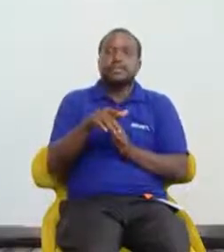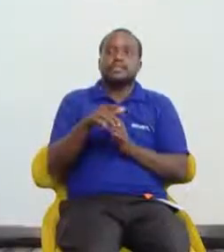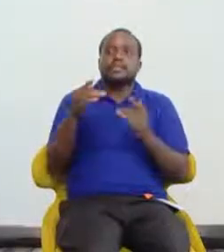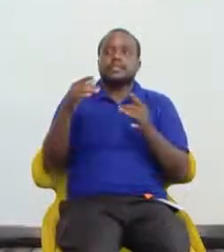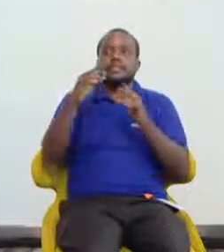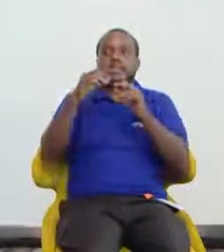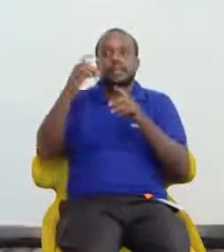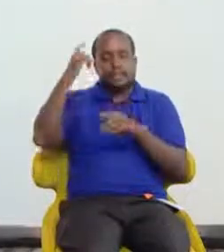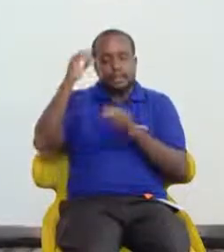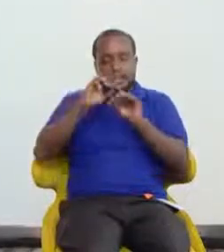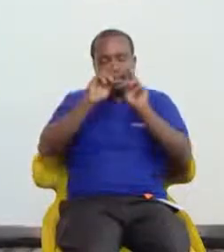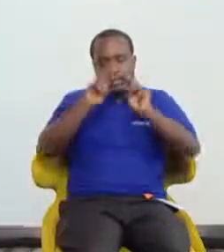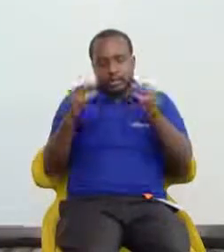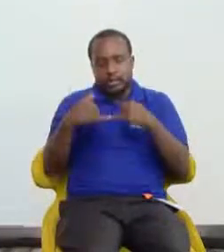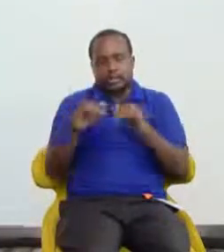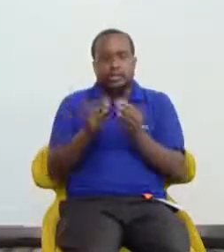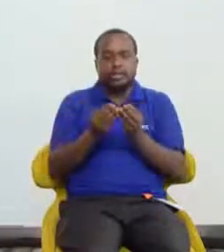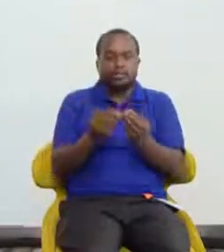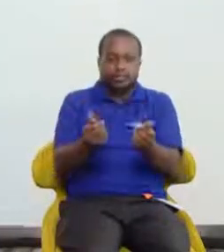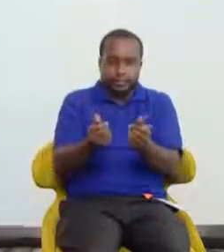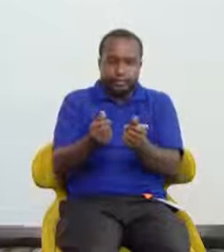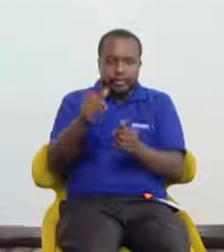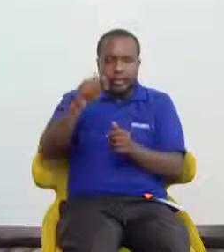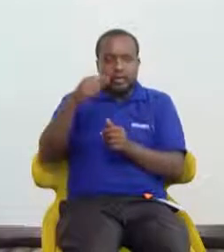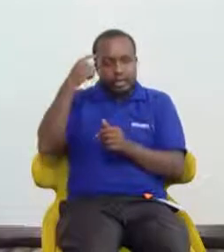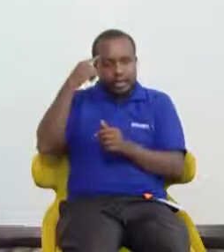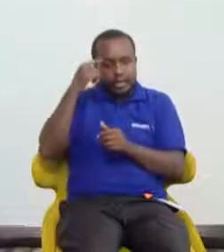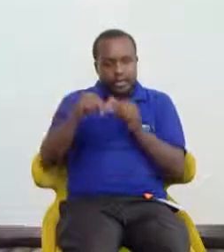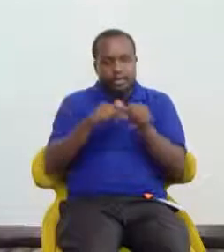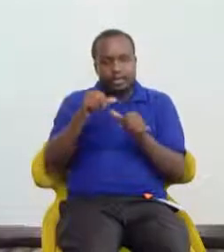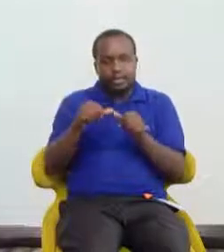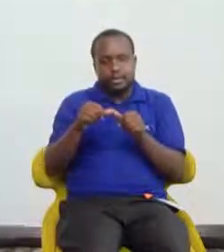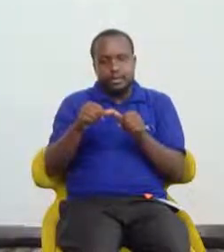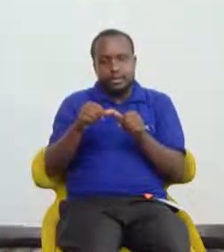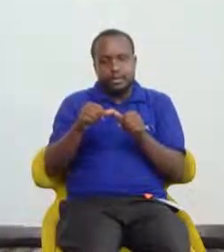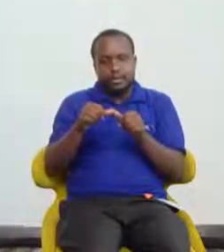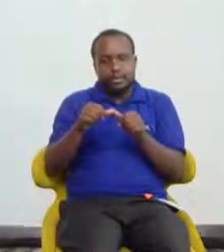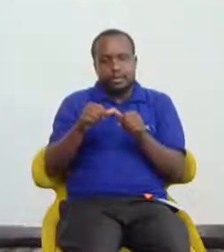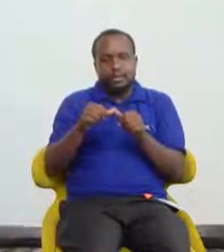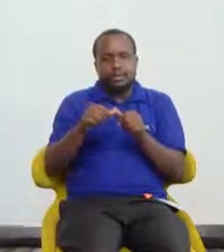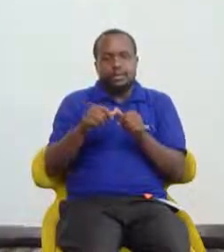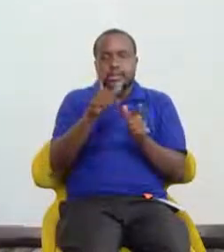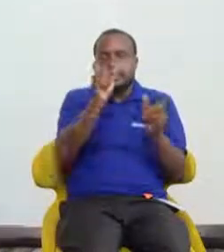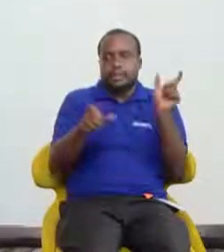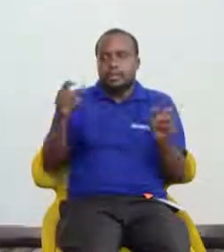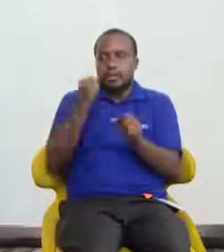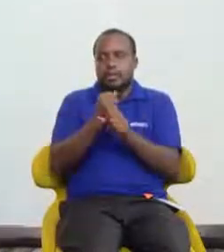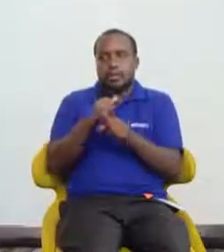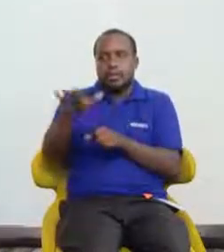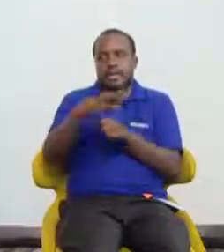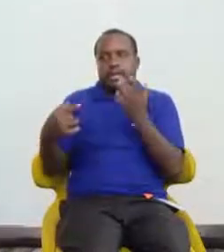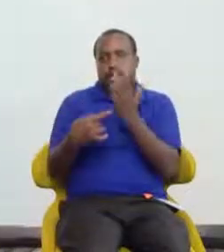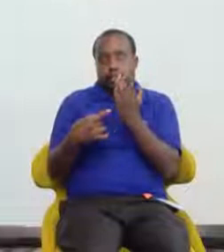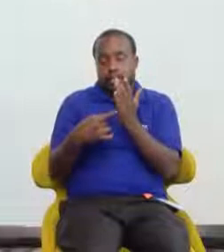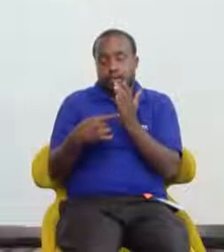fill. And these are things that we need to be thinking about as people who are working in the technology sector.